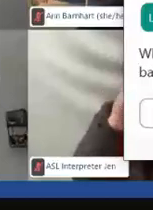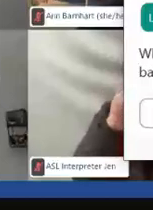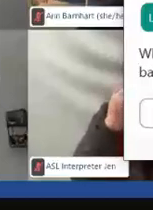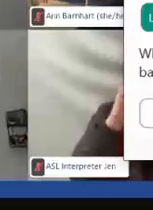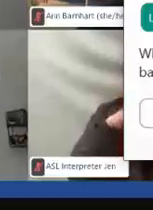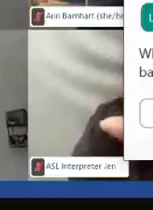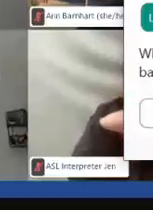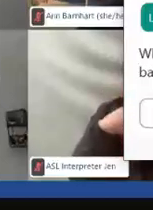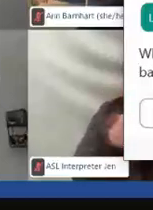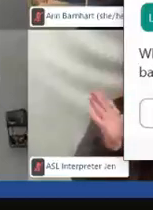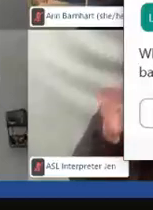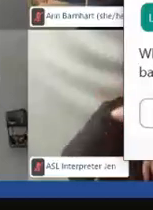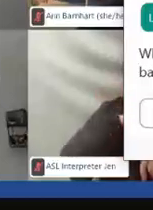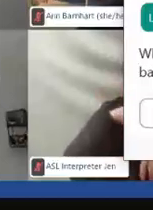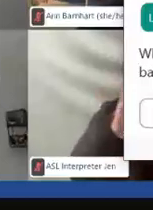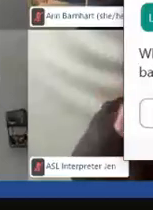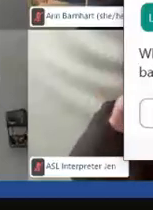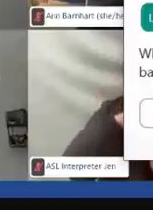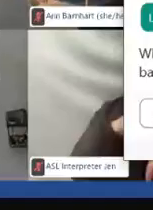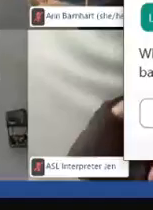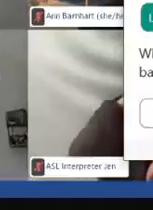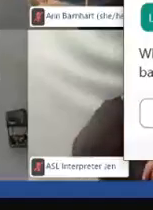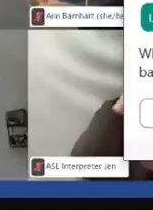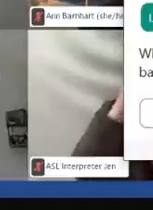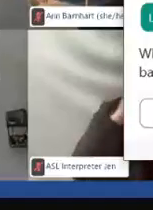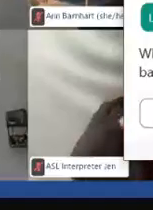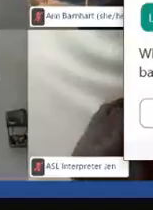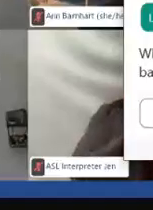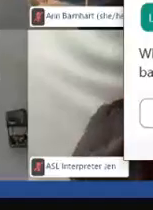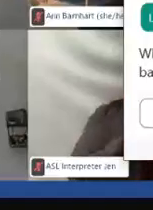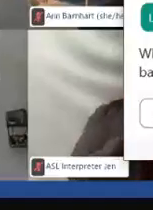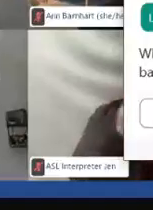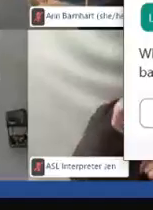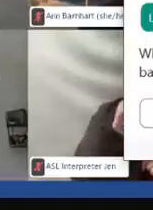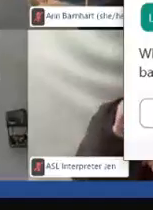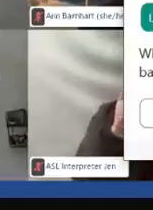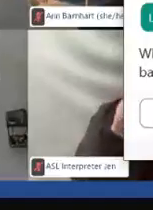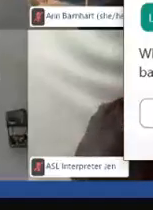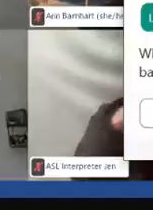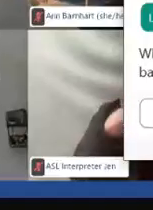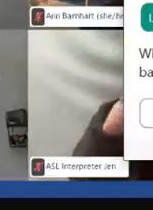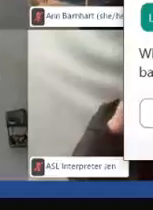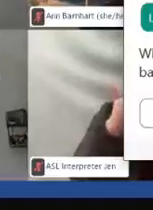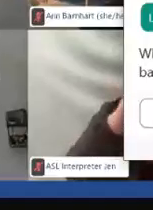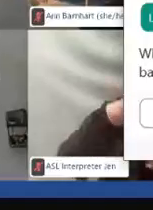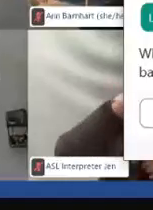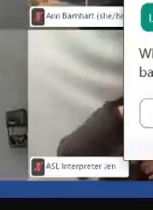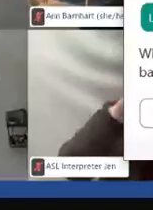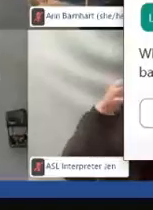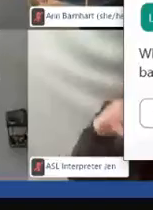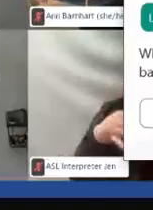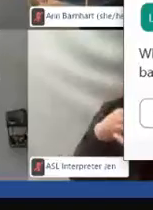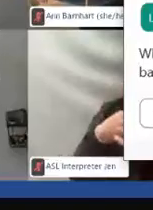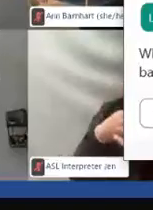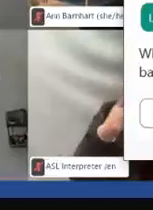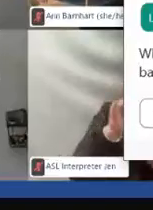public meeting when time is a severe constraint. So that is a positive. It also helps you to determine